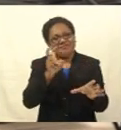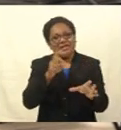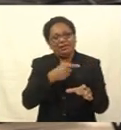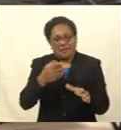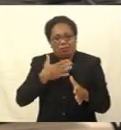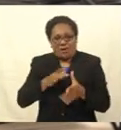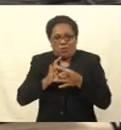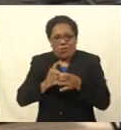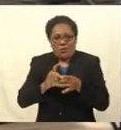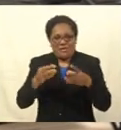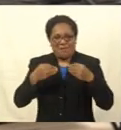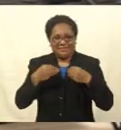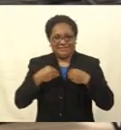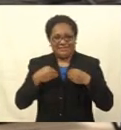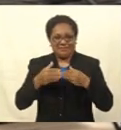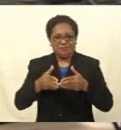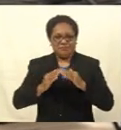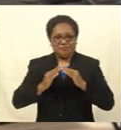dream.